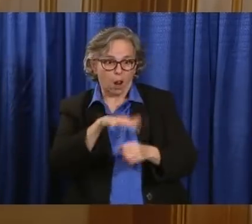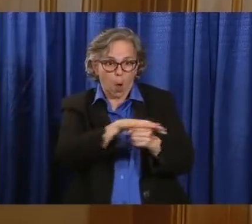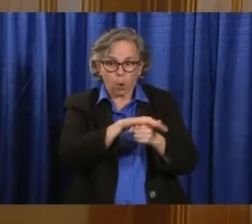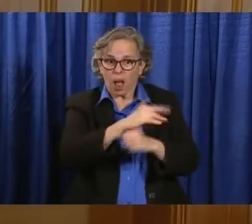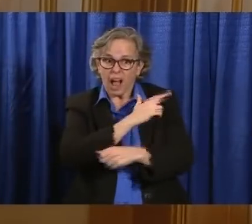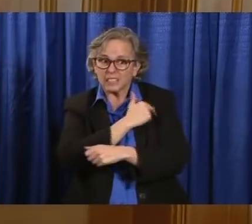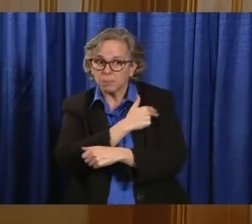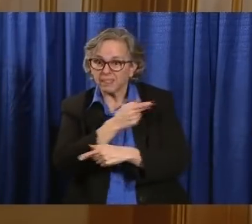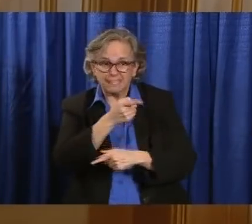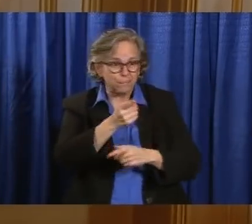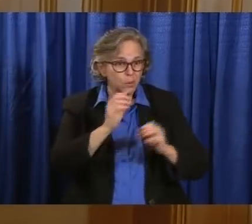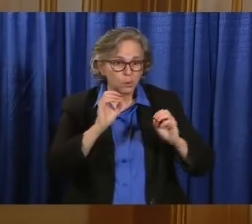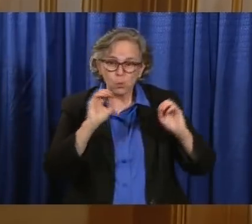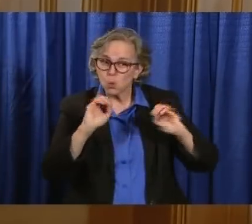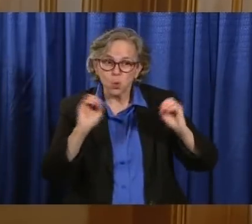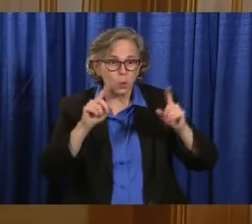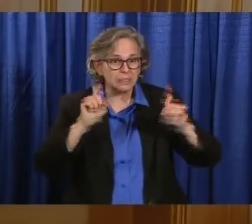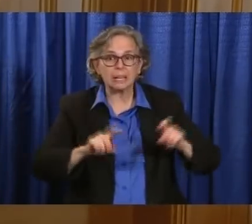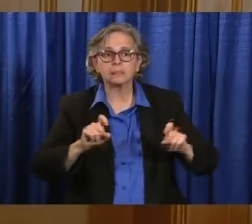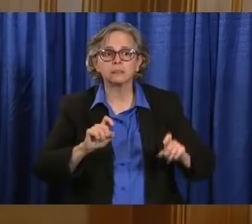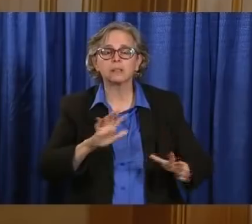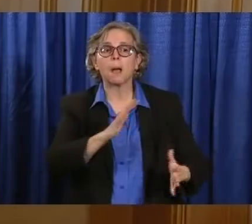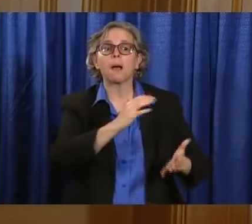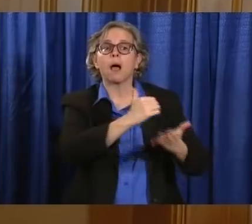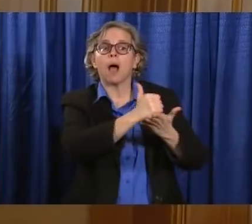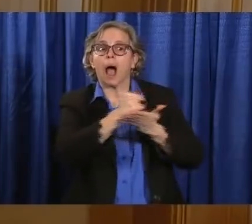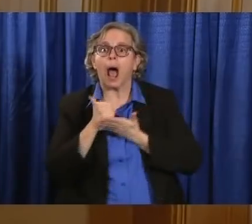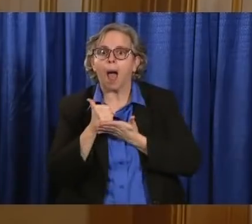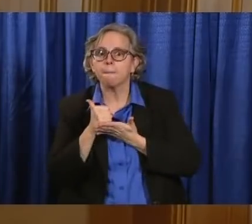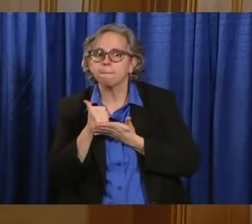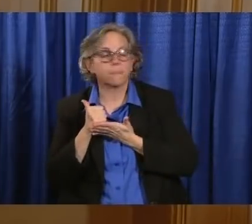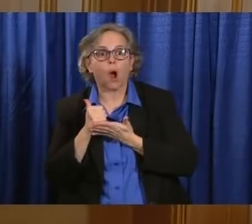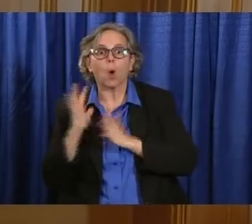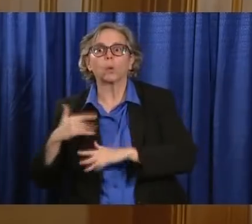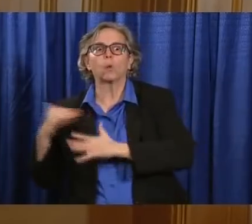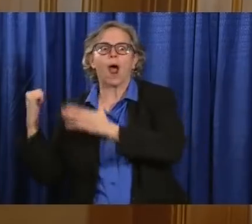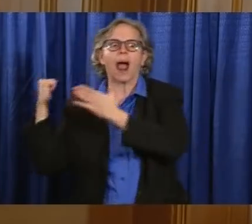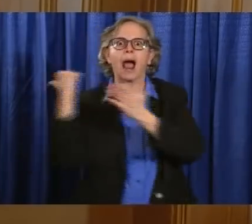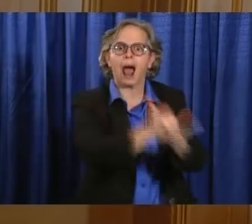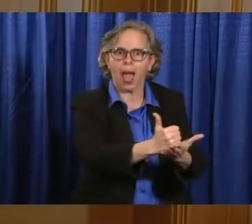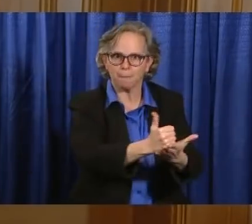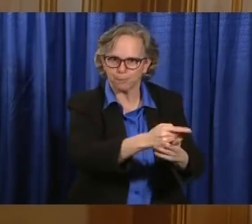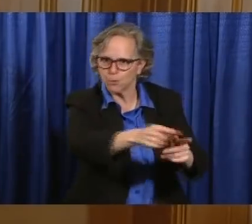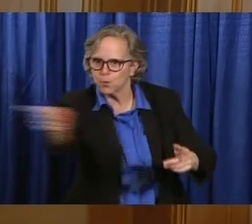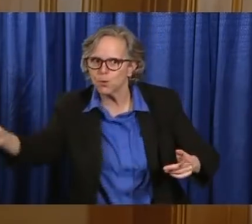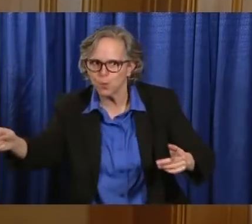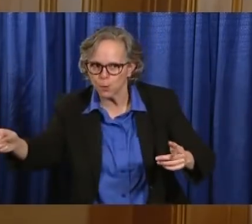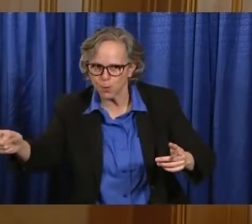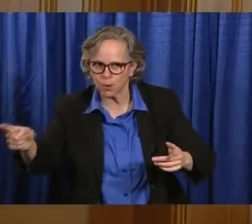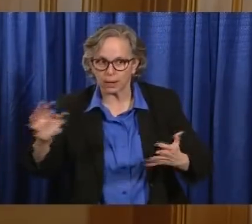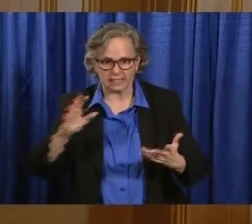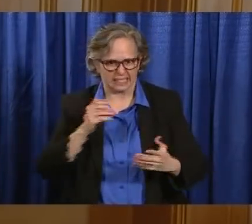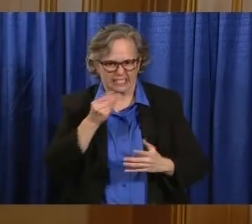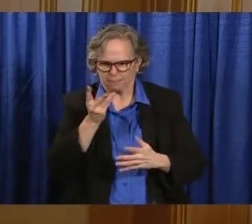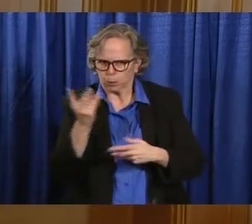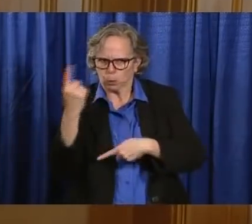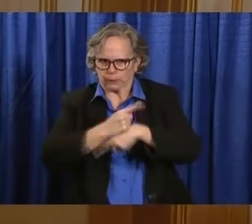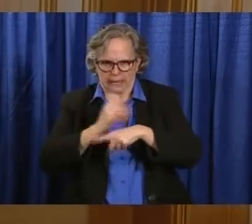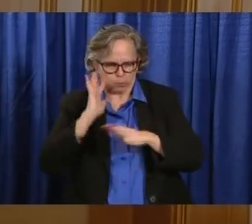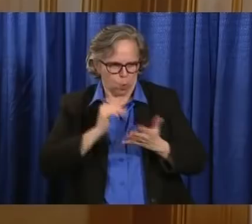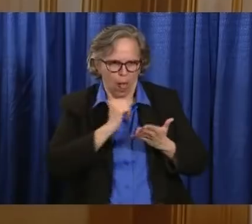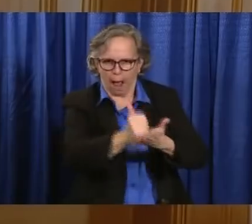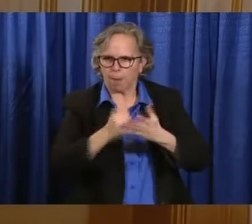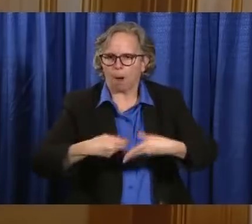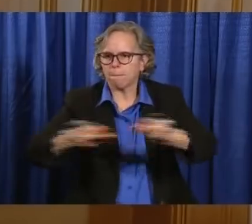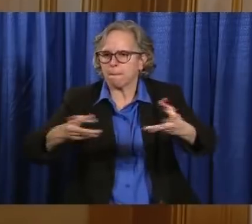tests, help is on the way. It is coming. In the next few days, they will be able to start getting these out to you,